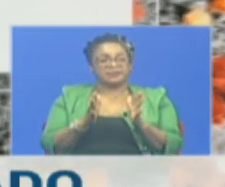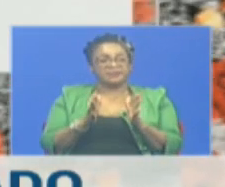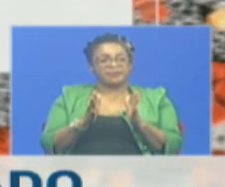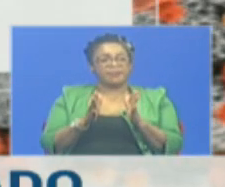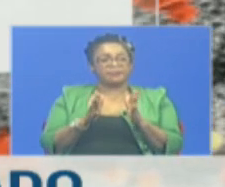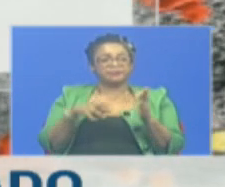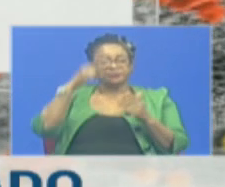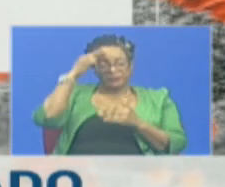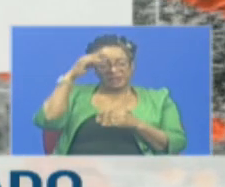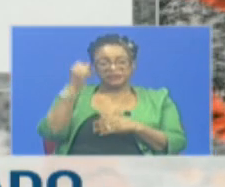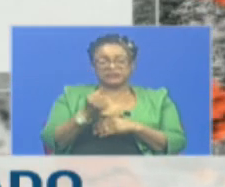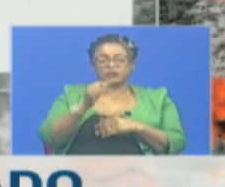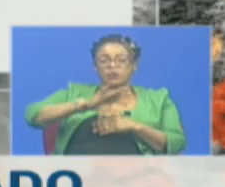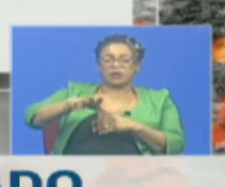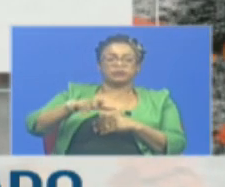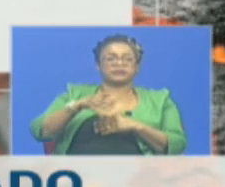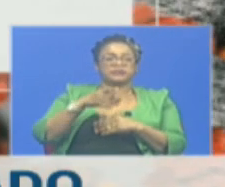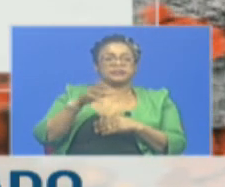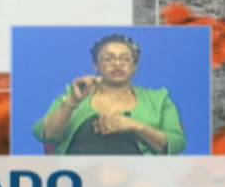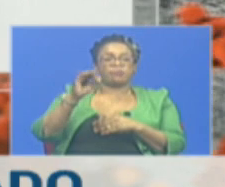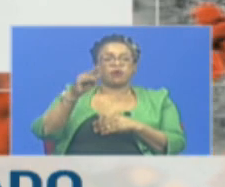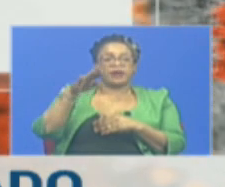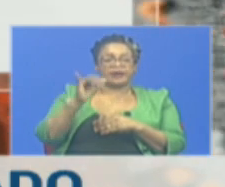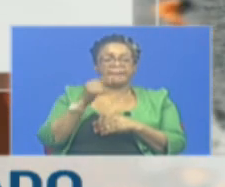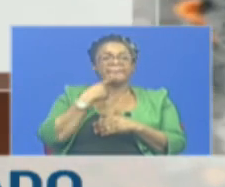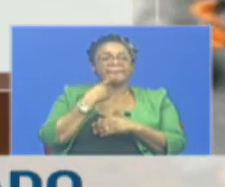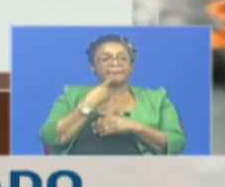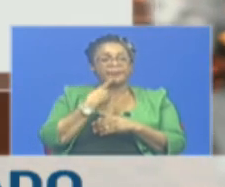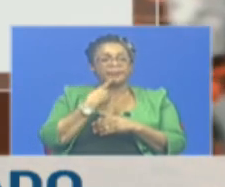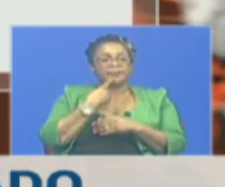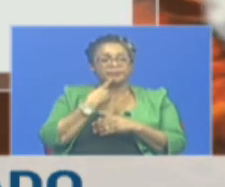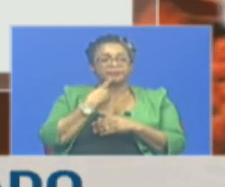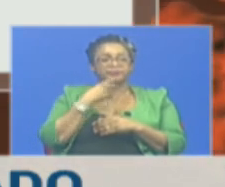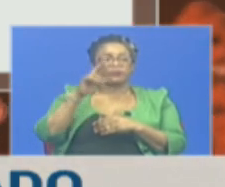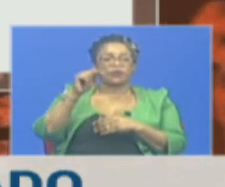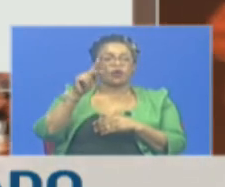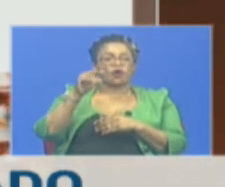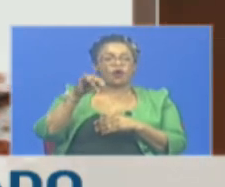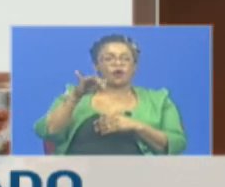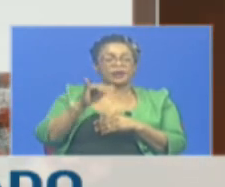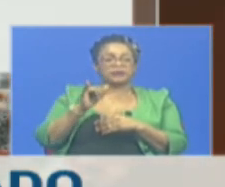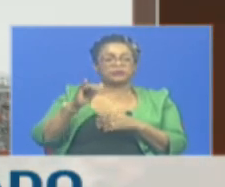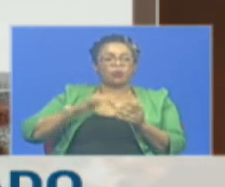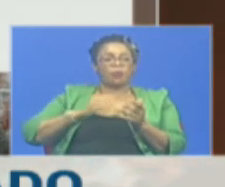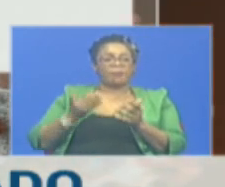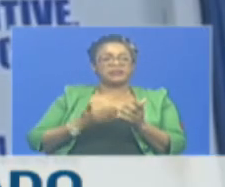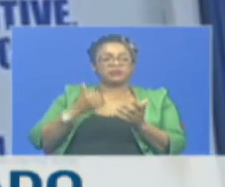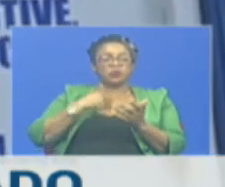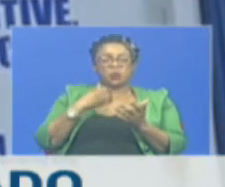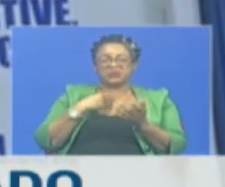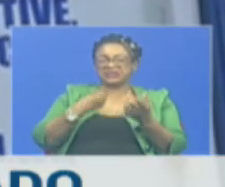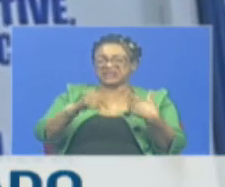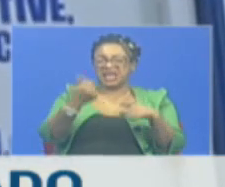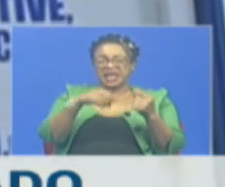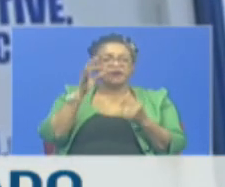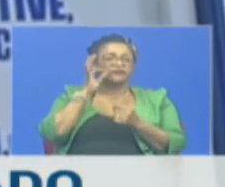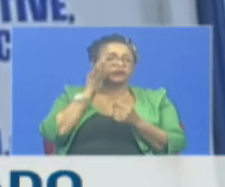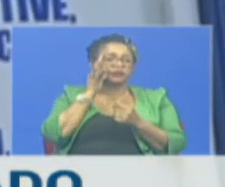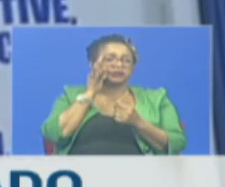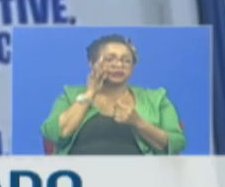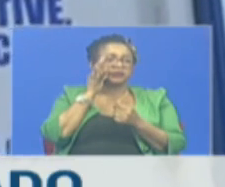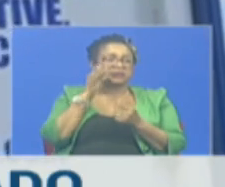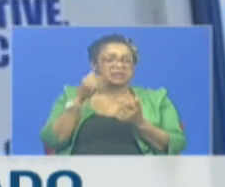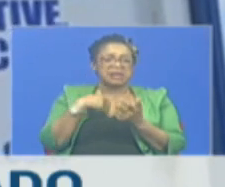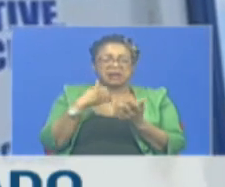County CEC for Health, Esther Somoire, in a statement says the Nkoroi woman was a grocer. The woman had no history